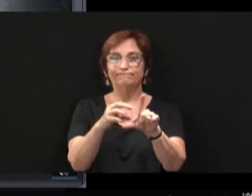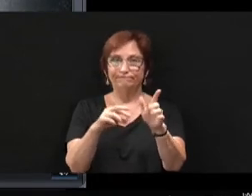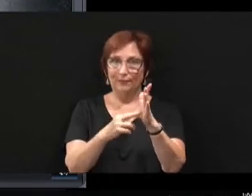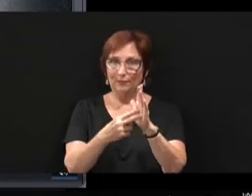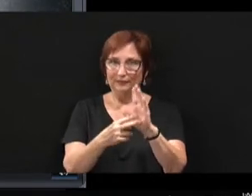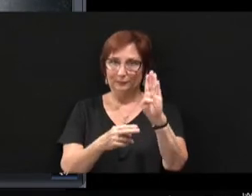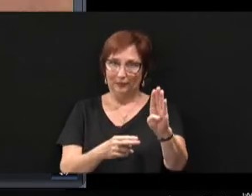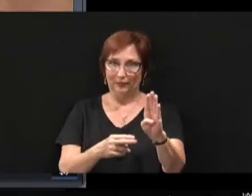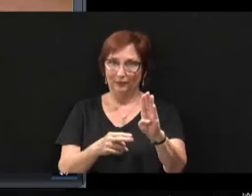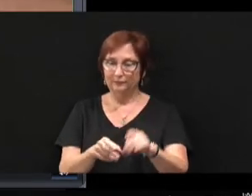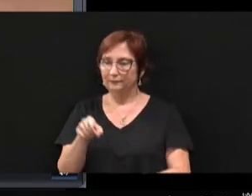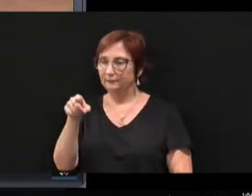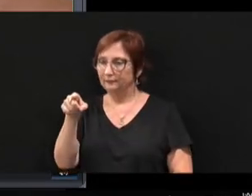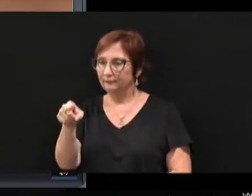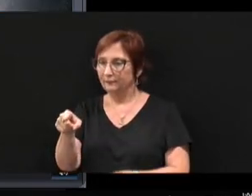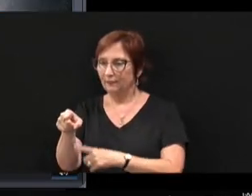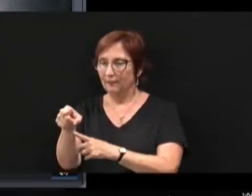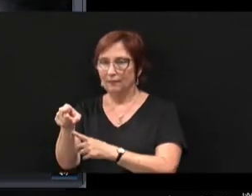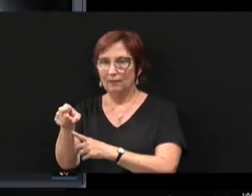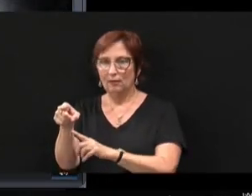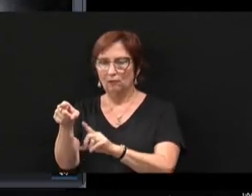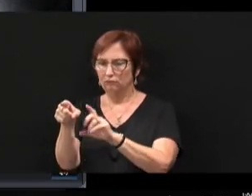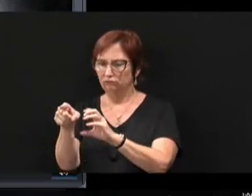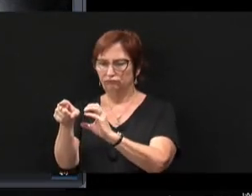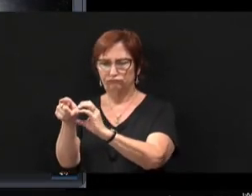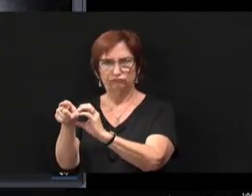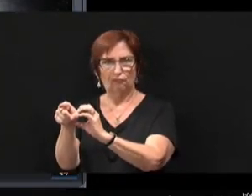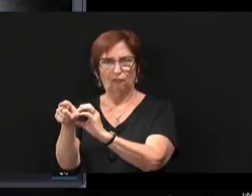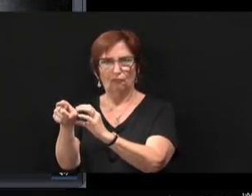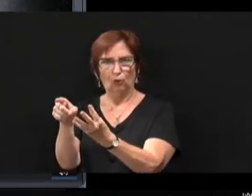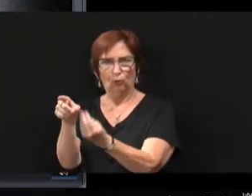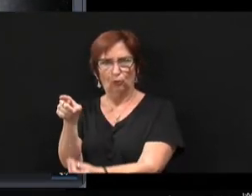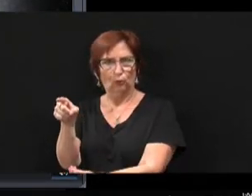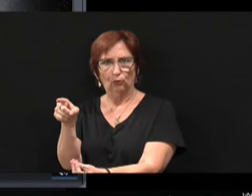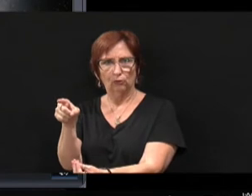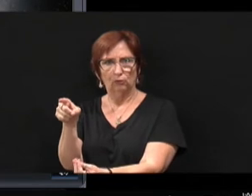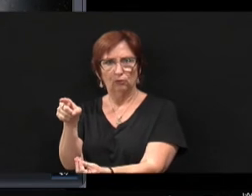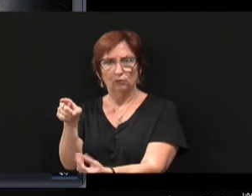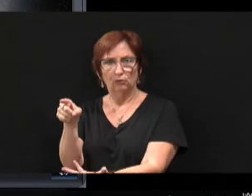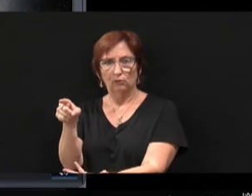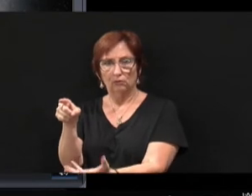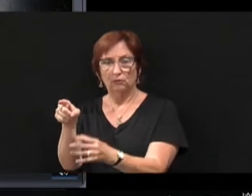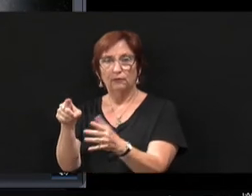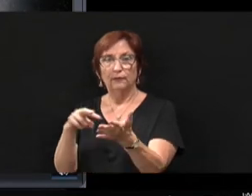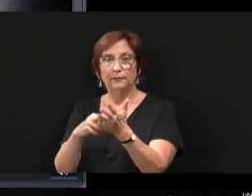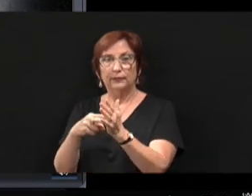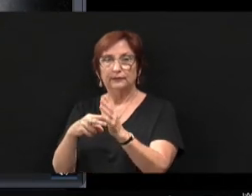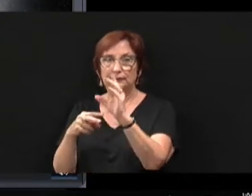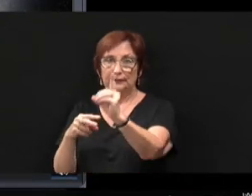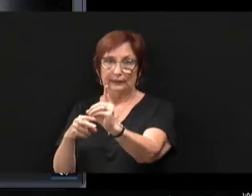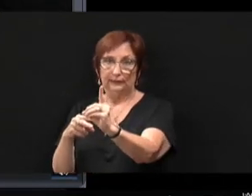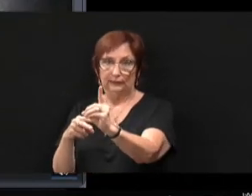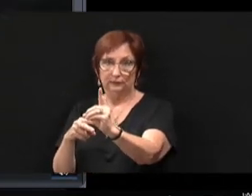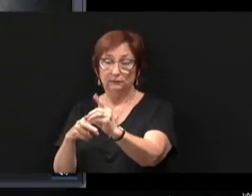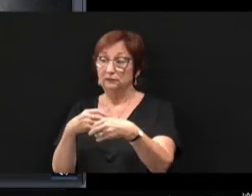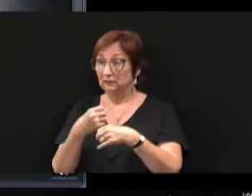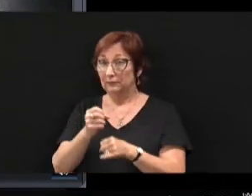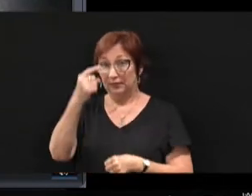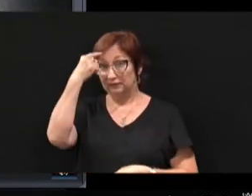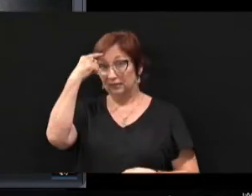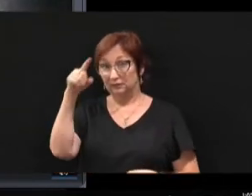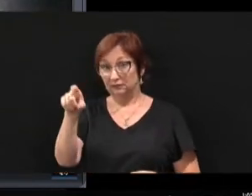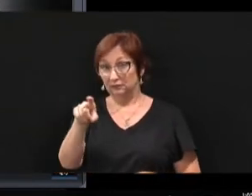Finger on the stick, no ball sitting there from that letter, must be a D. Does that make sense?